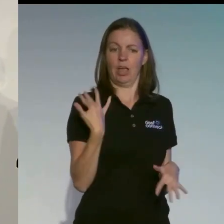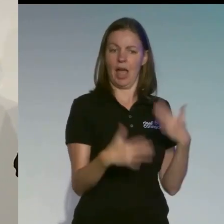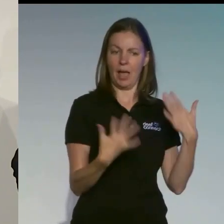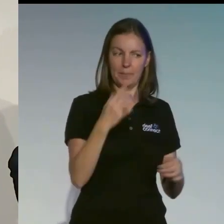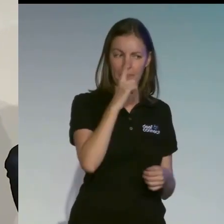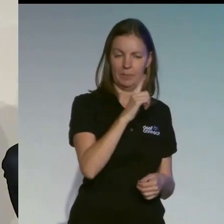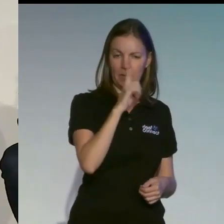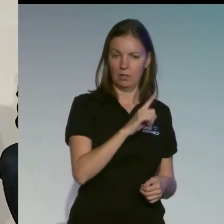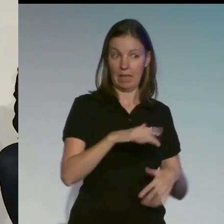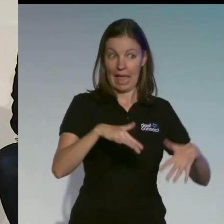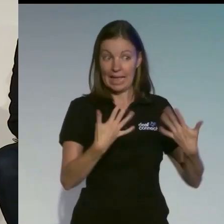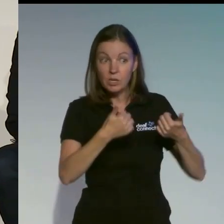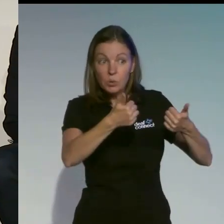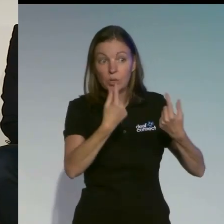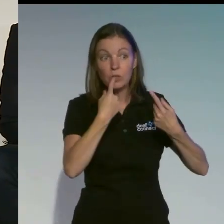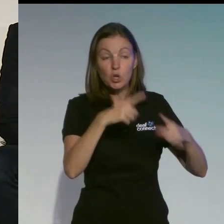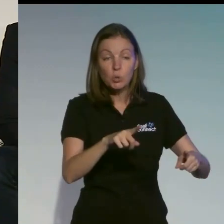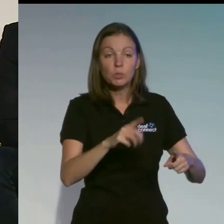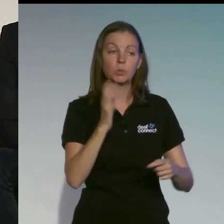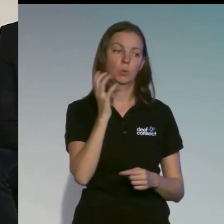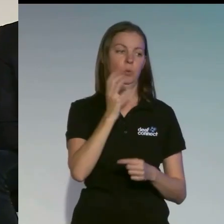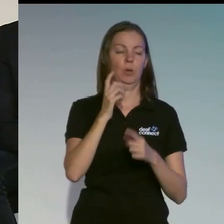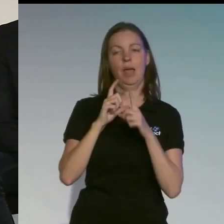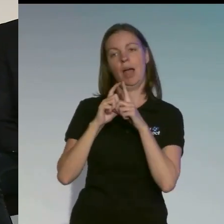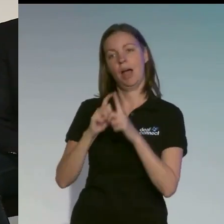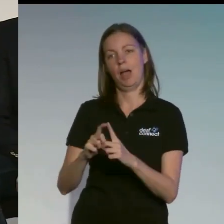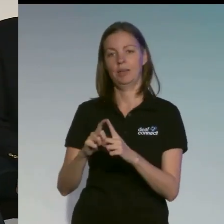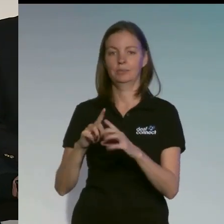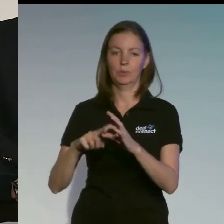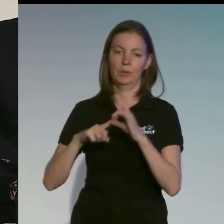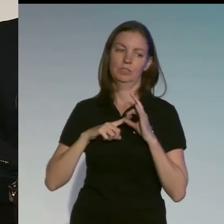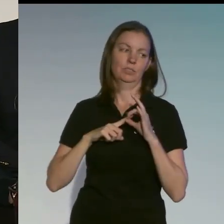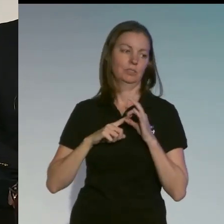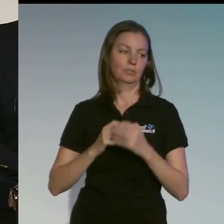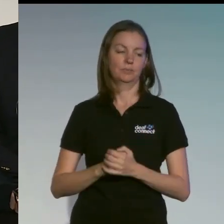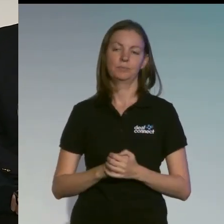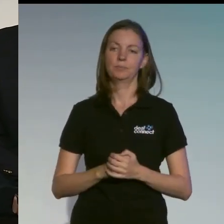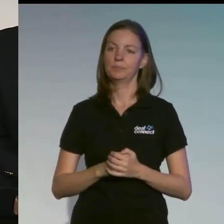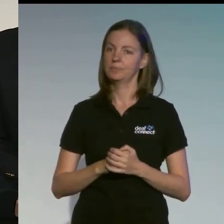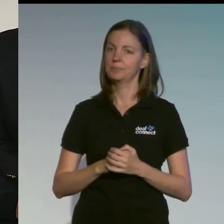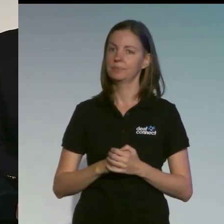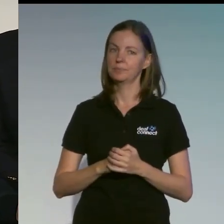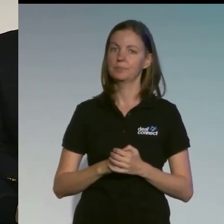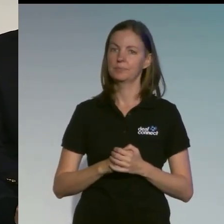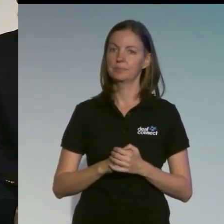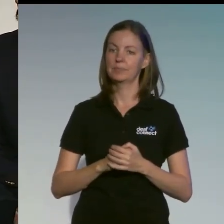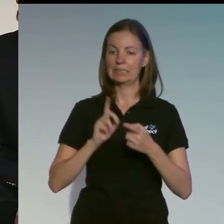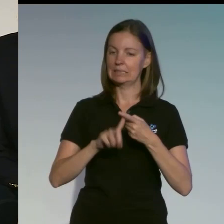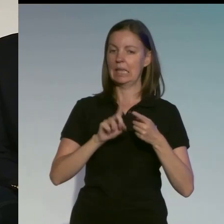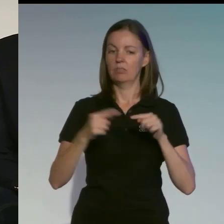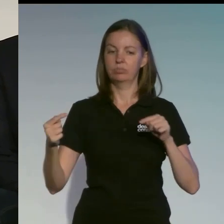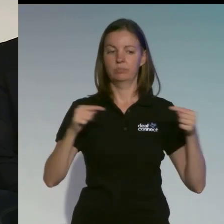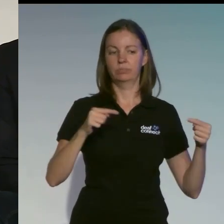news? Well, it's a hard question. There is still a dispute